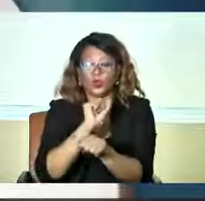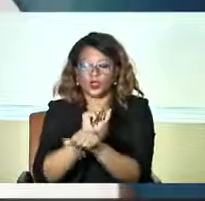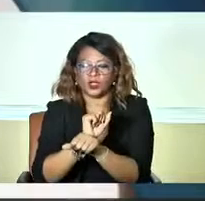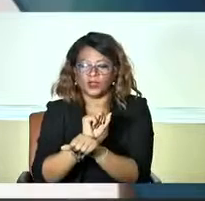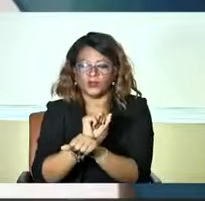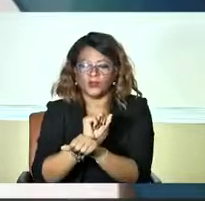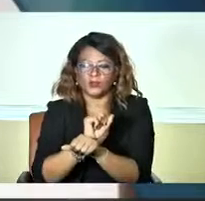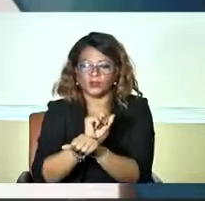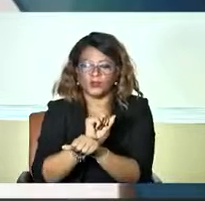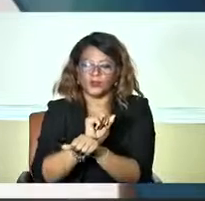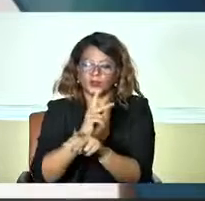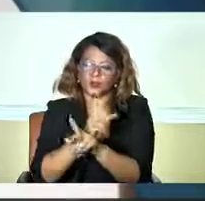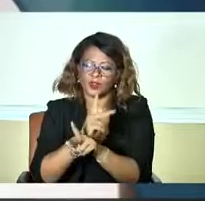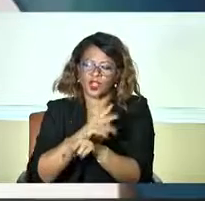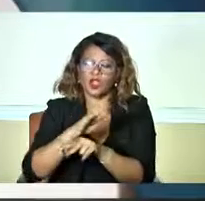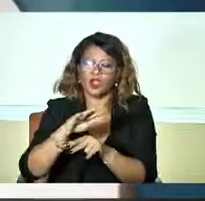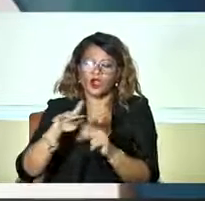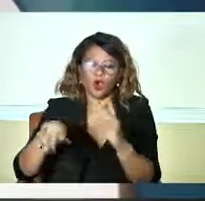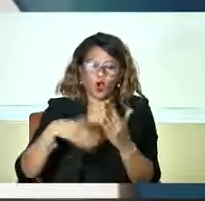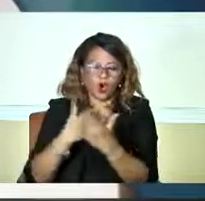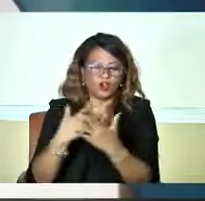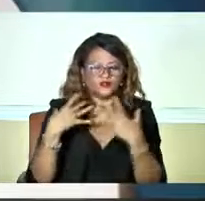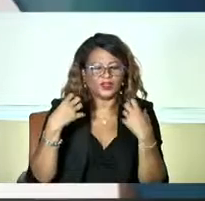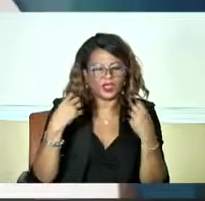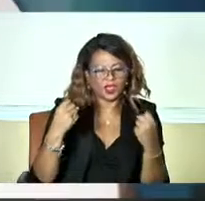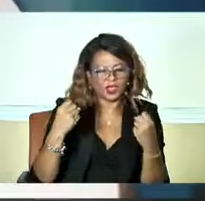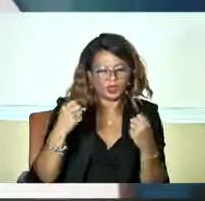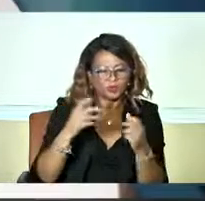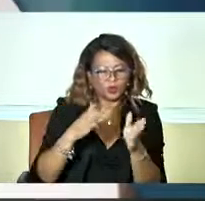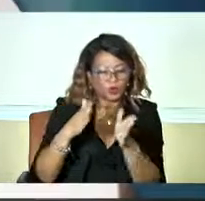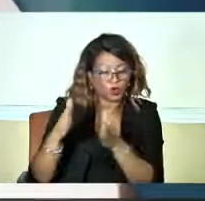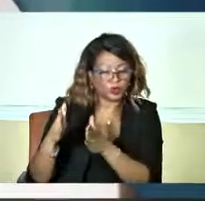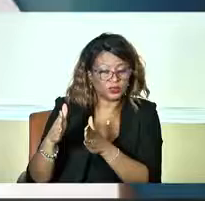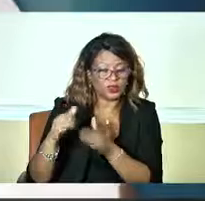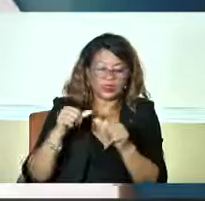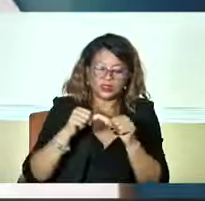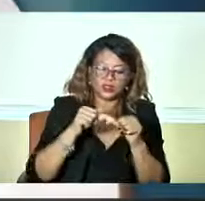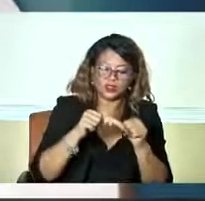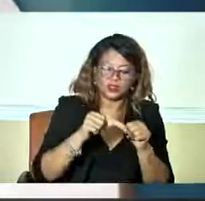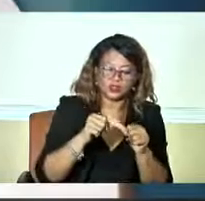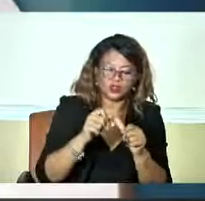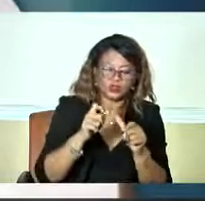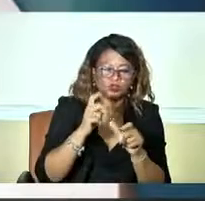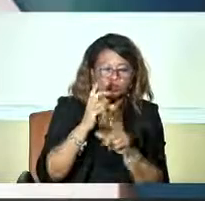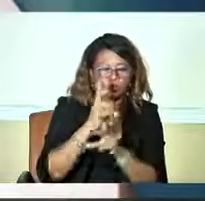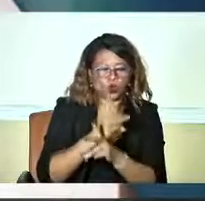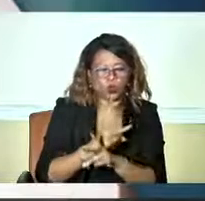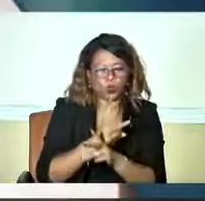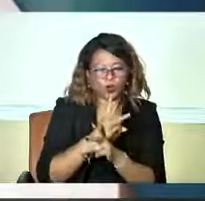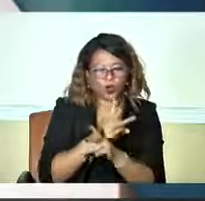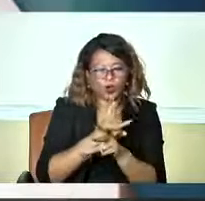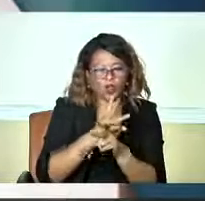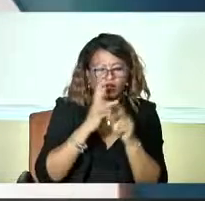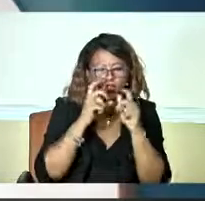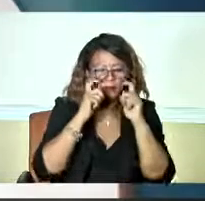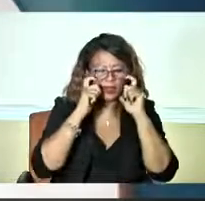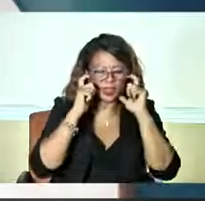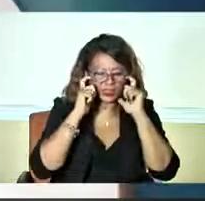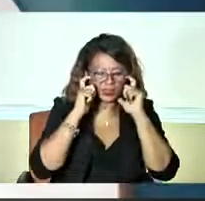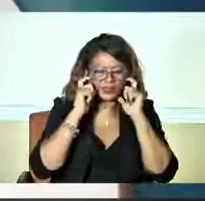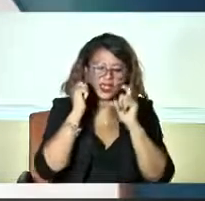adhere to all of the health protocols, continue to wear your